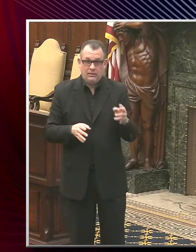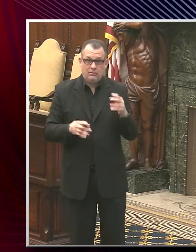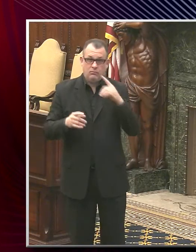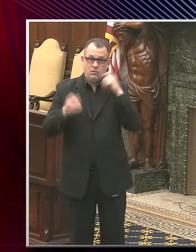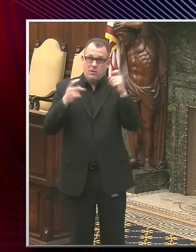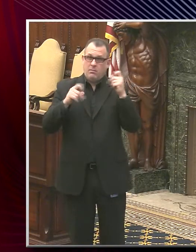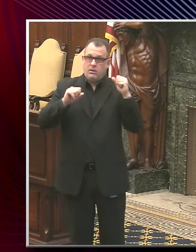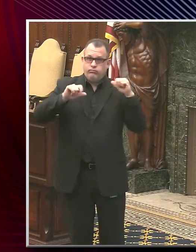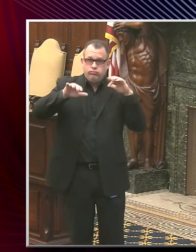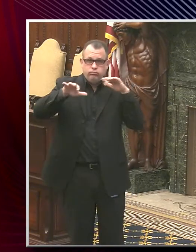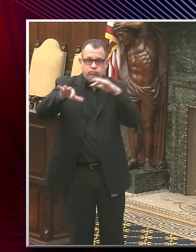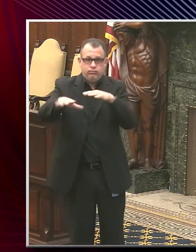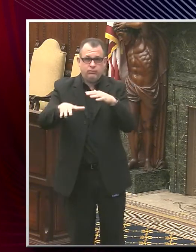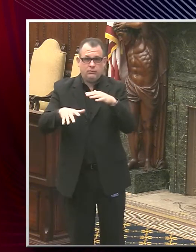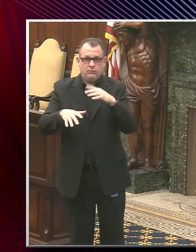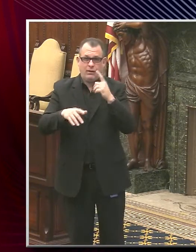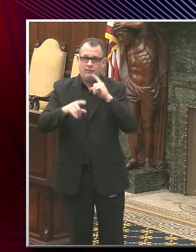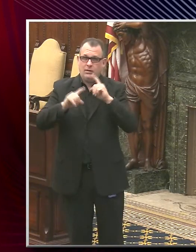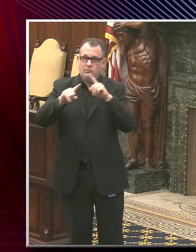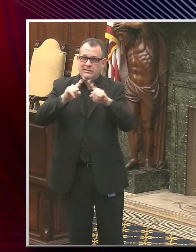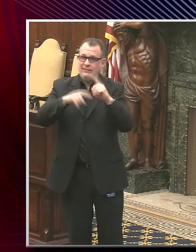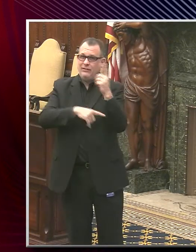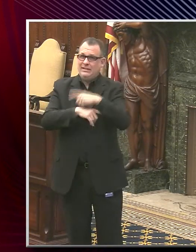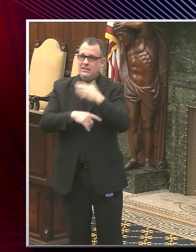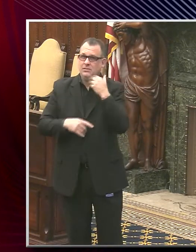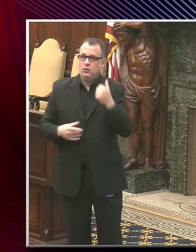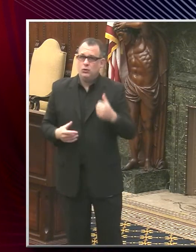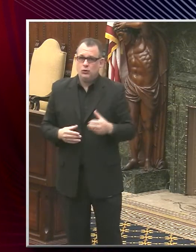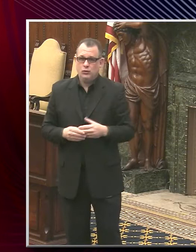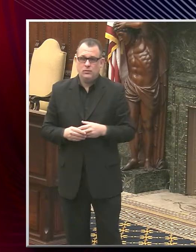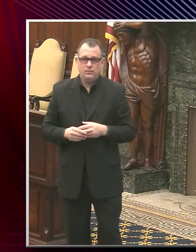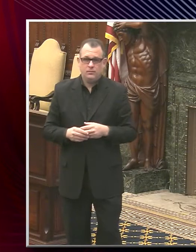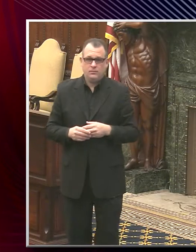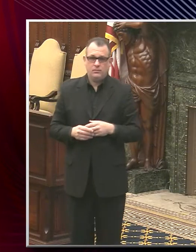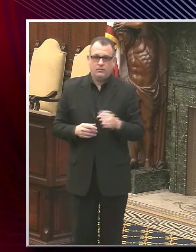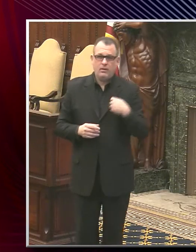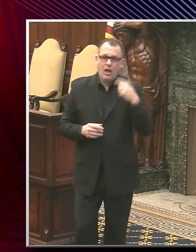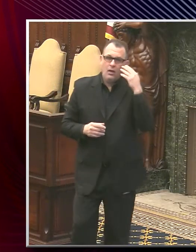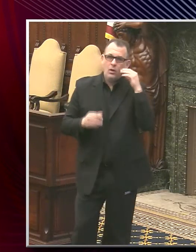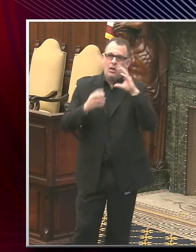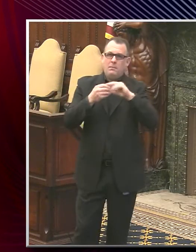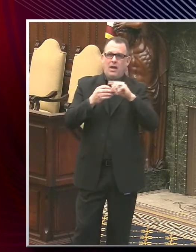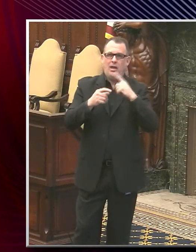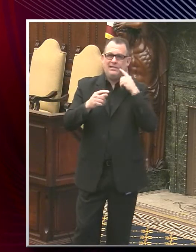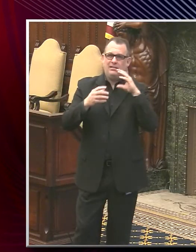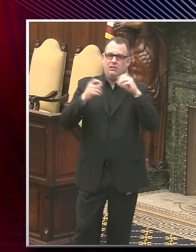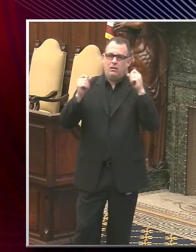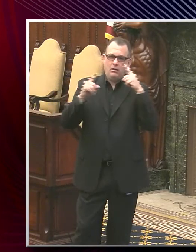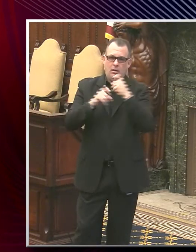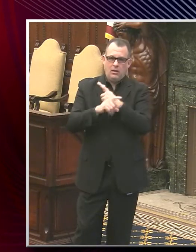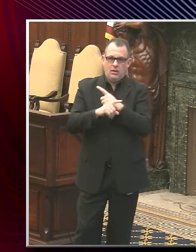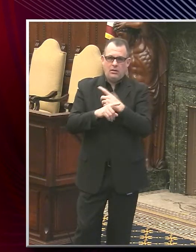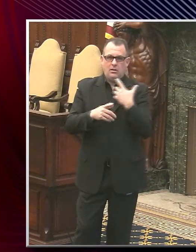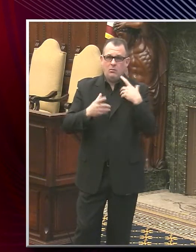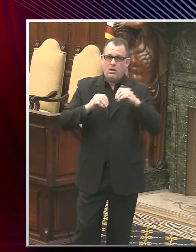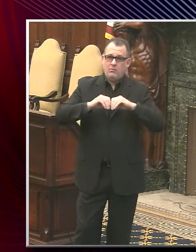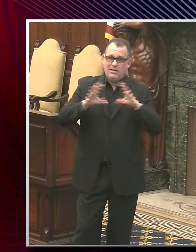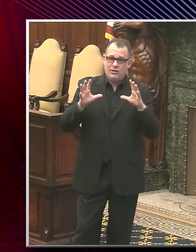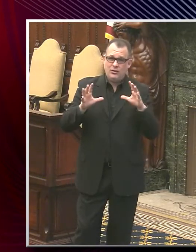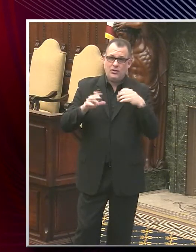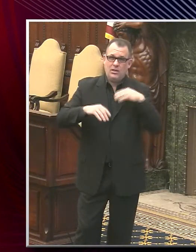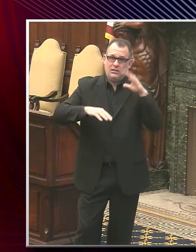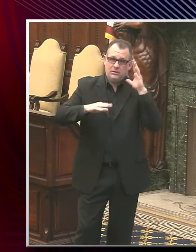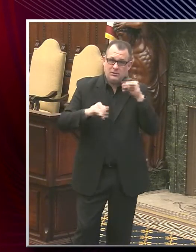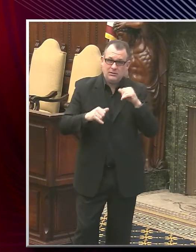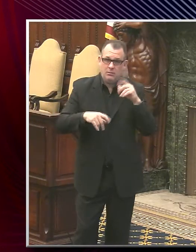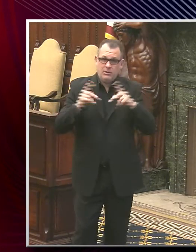asked to come back another day. So I know it's a complicated message, and I could use help from the media to be really clear on what to expect if people do try to